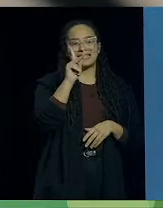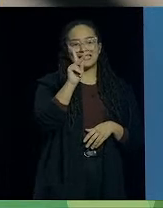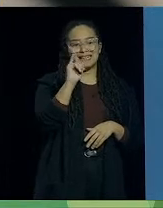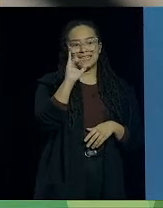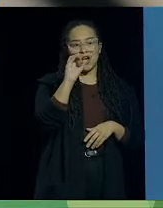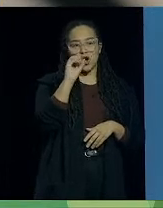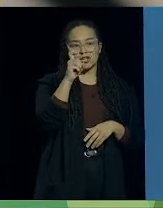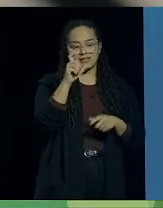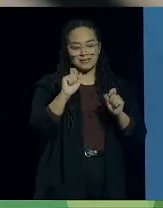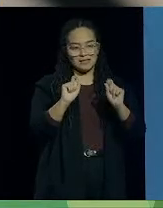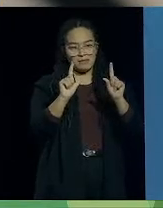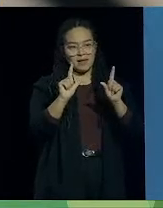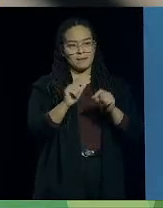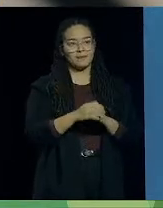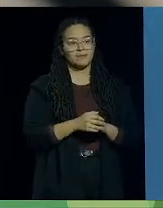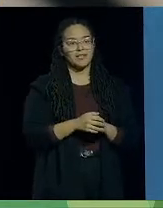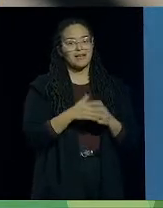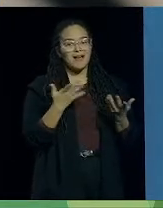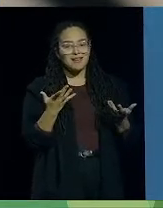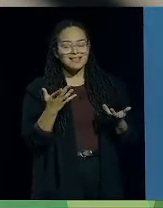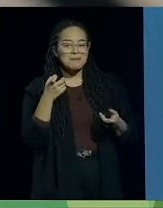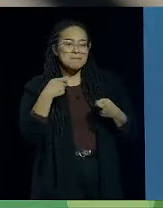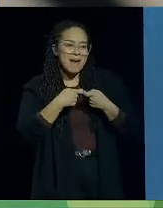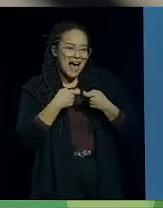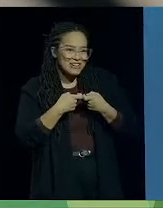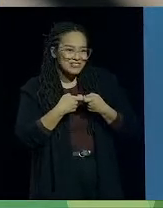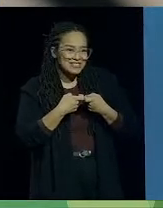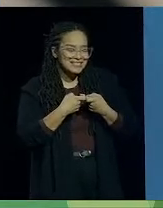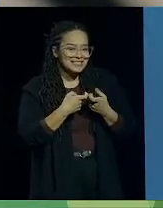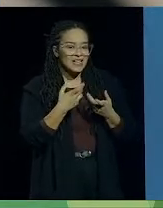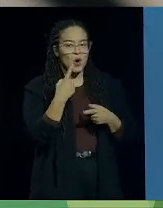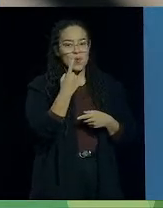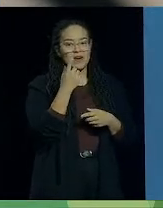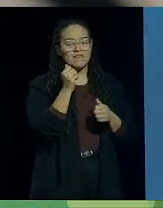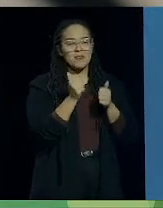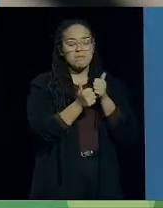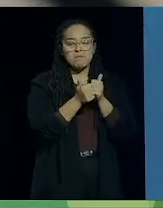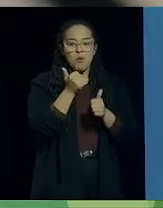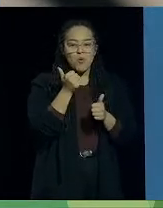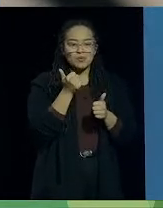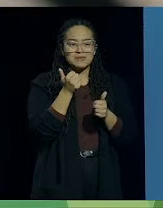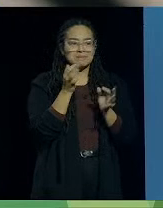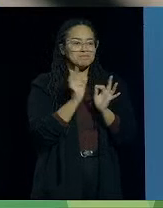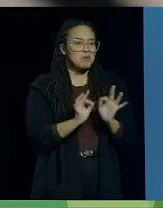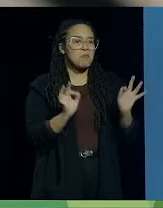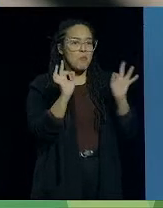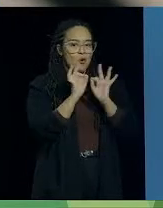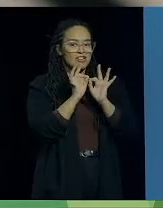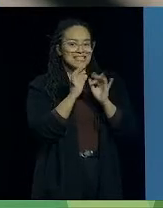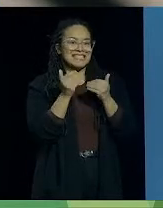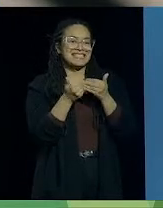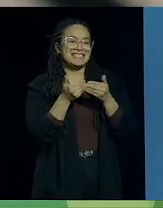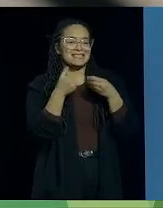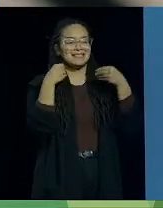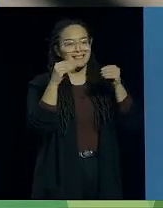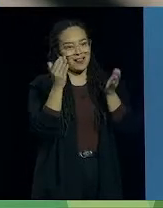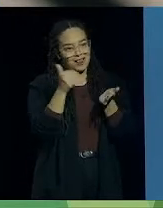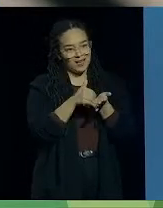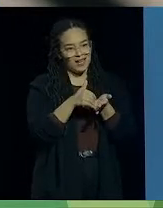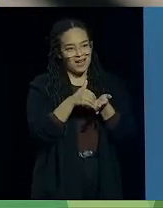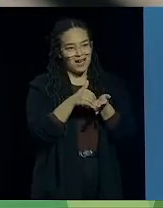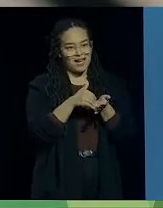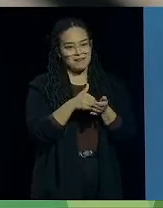display. Because let's face it, batteries are one of the most valuable and